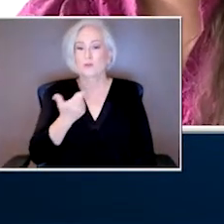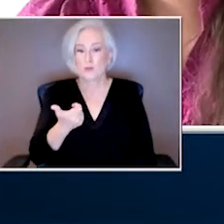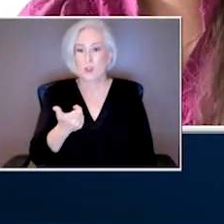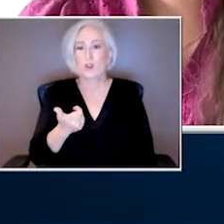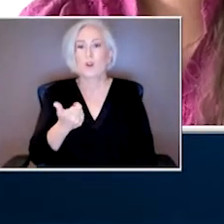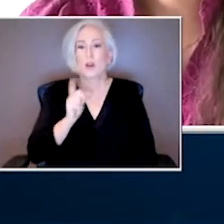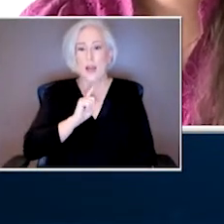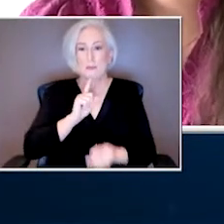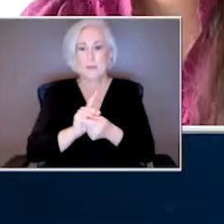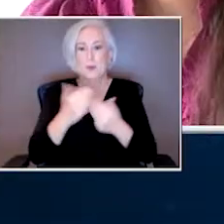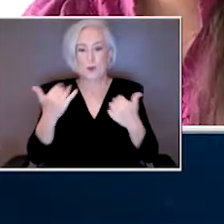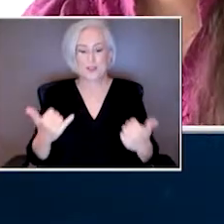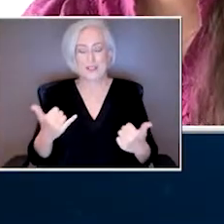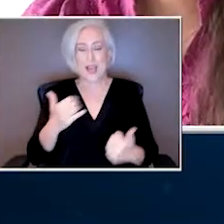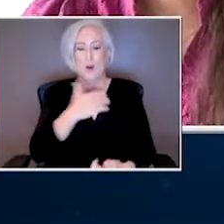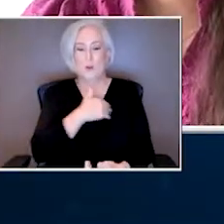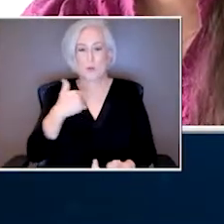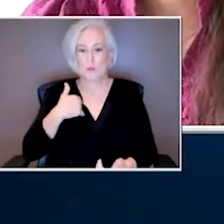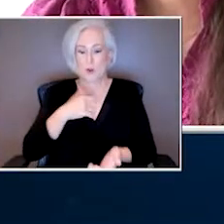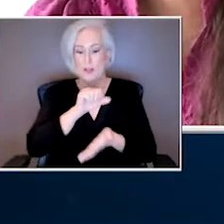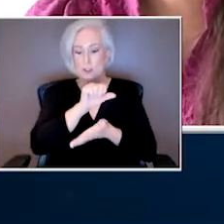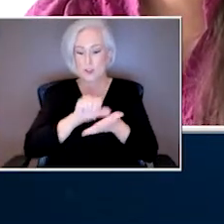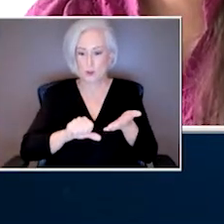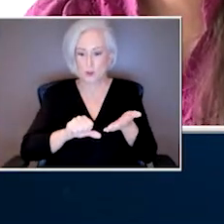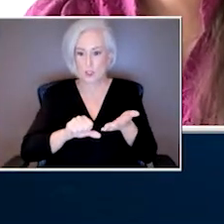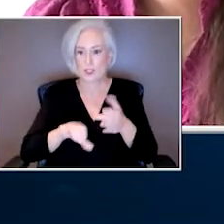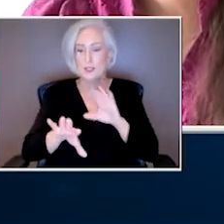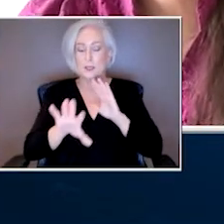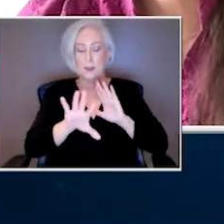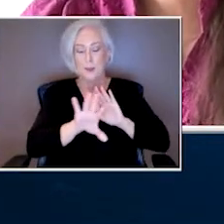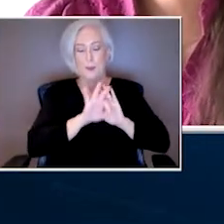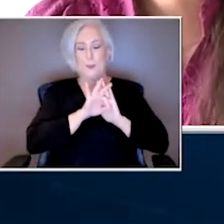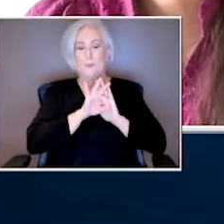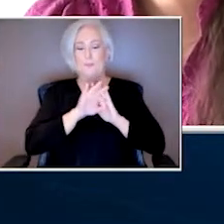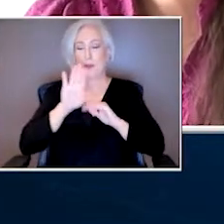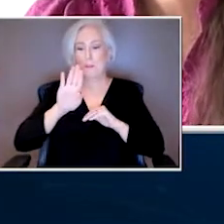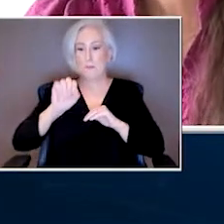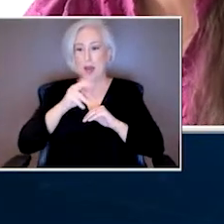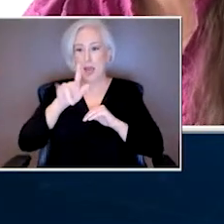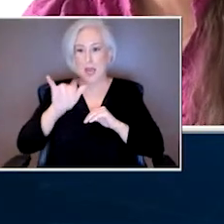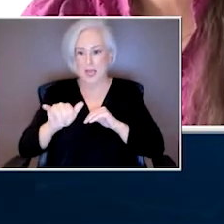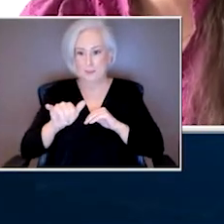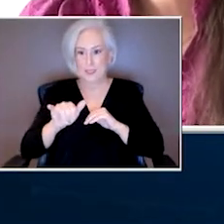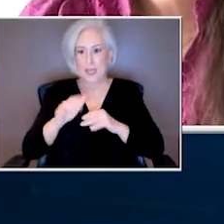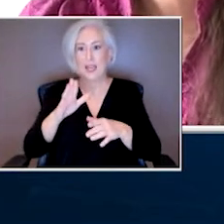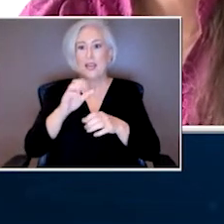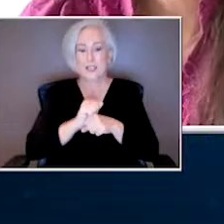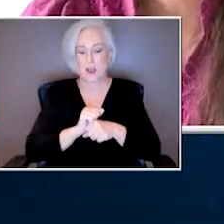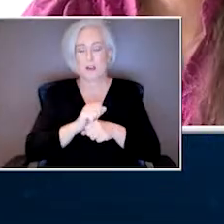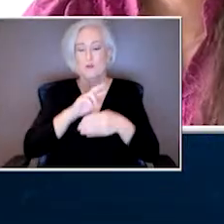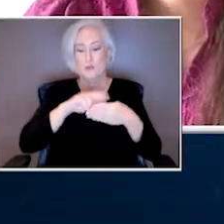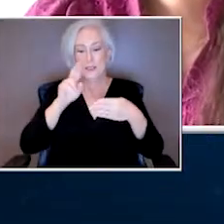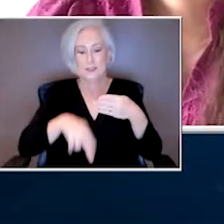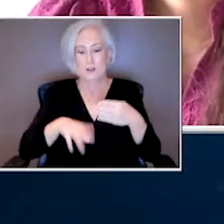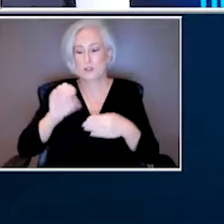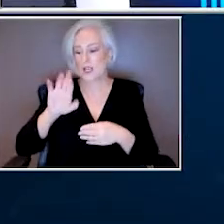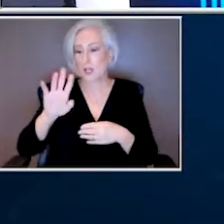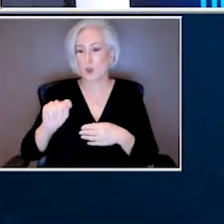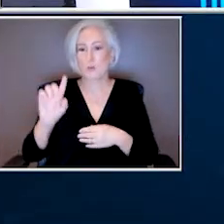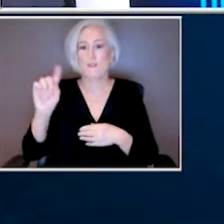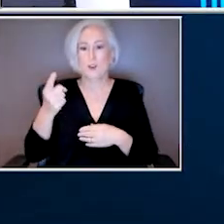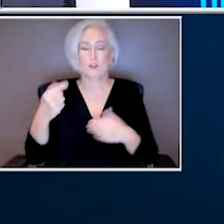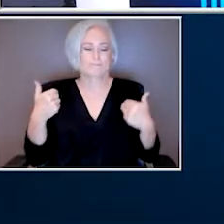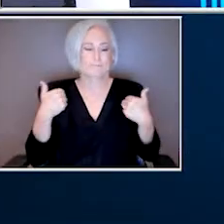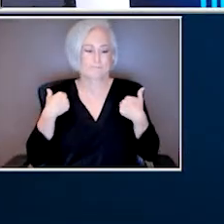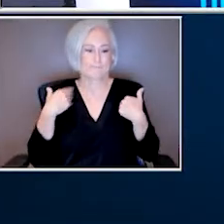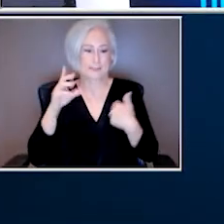now breast surgeon who did a biopsy, and that came back malignant on October 1st of last year. Wow. Okay. What is the status